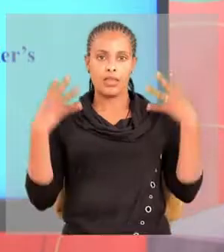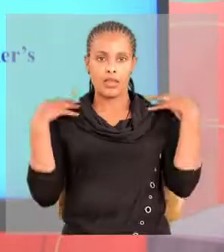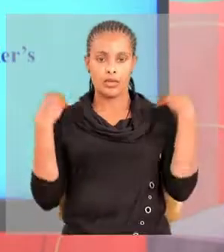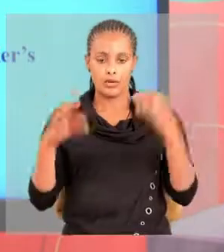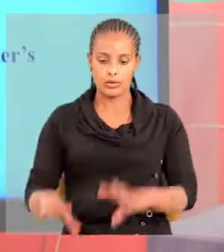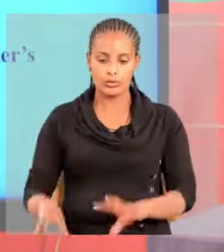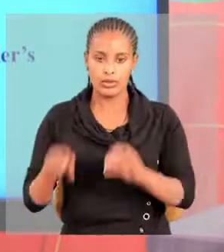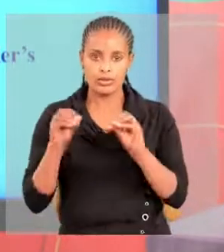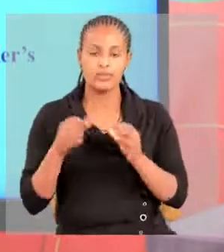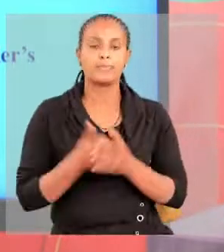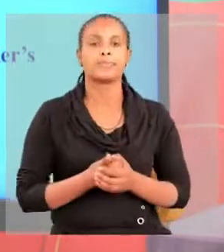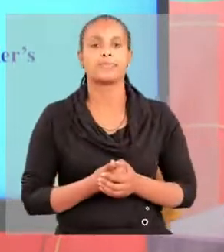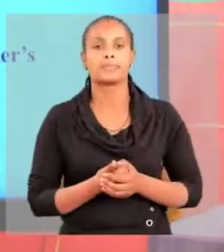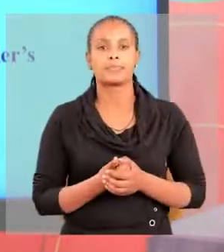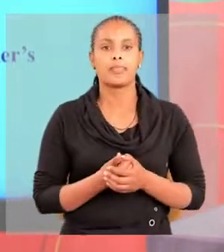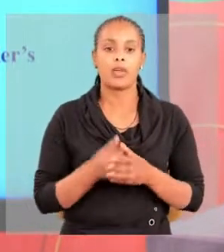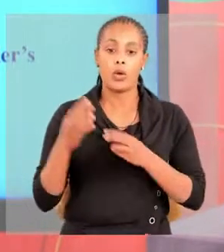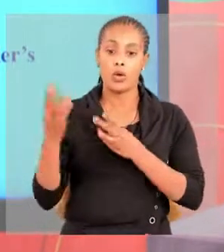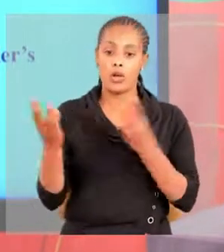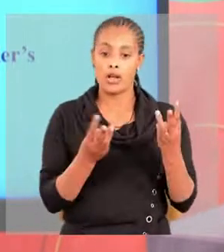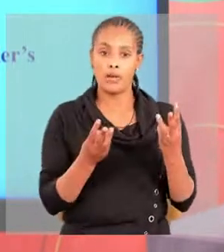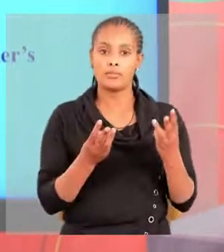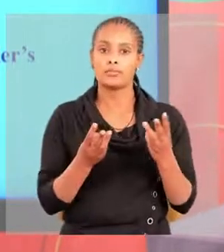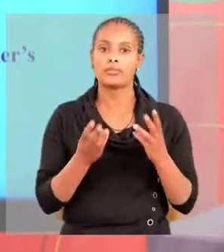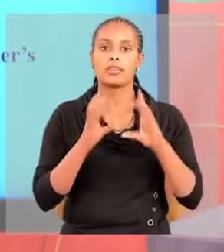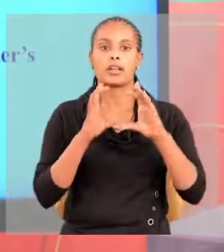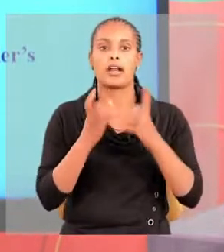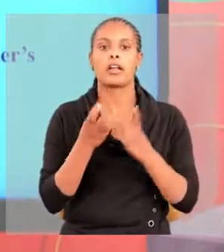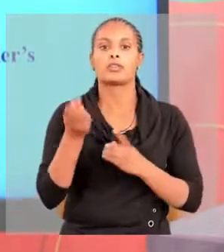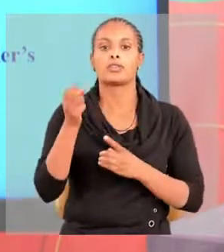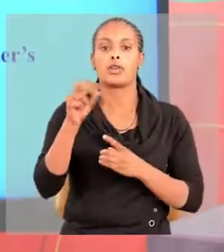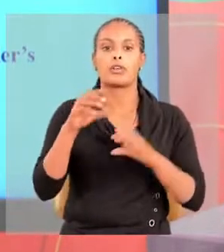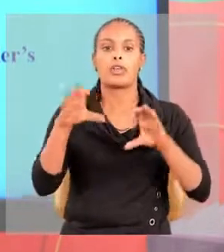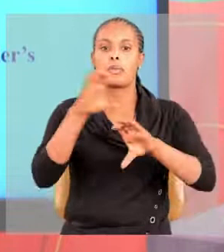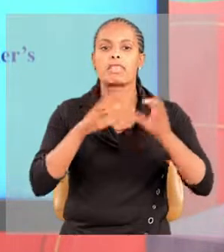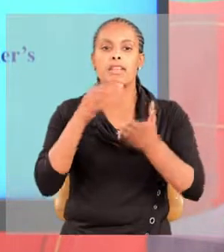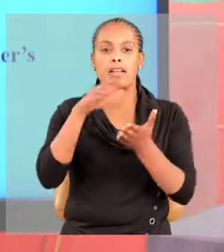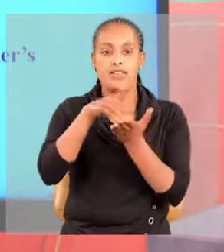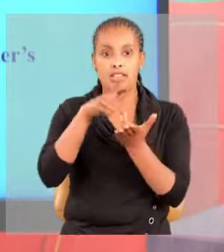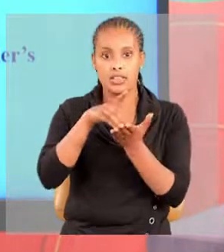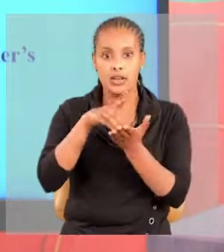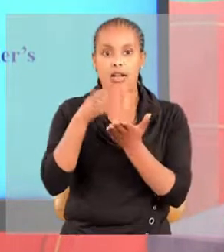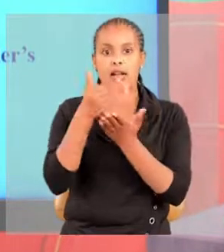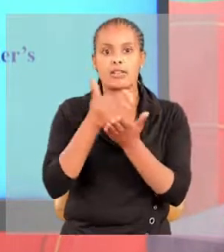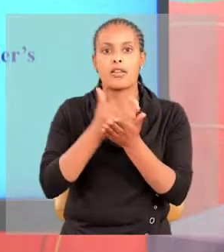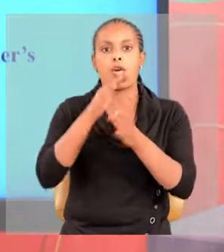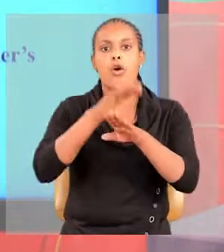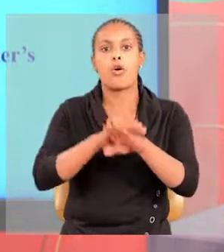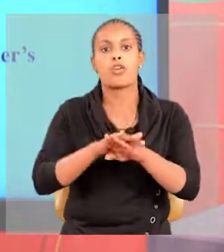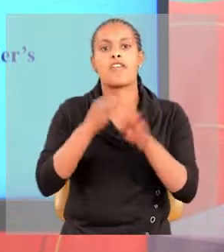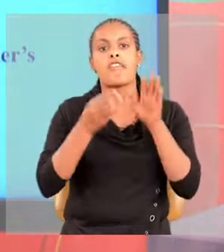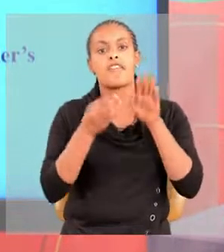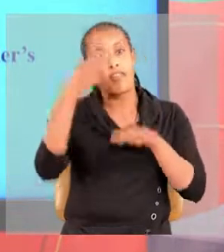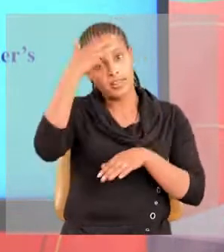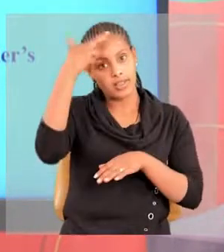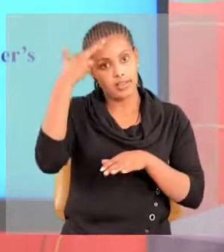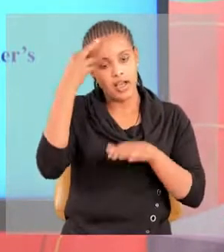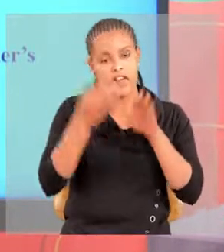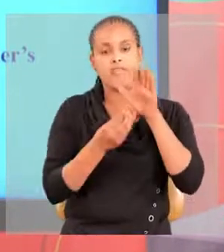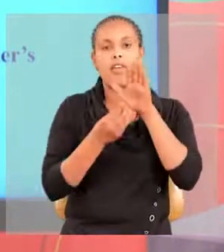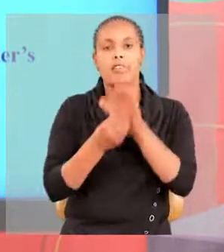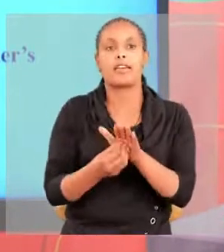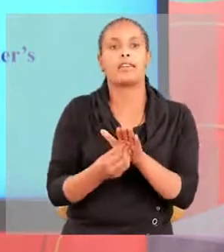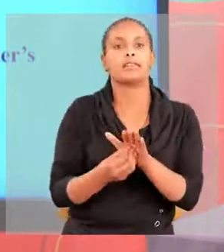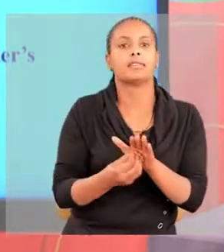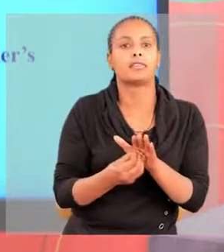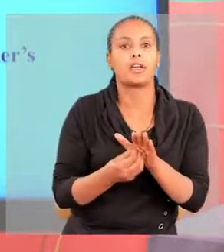Hello students, welcome to grade 12 chemistry revision lesson on factors